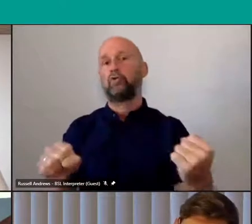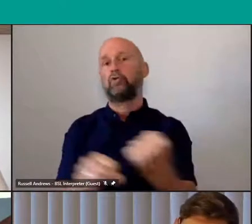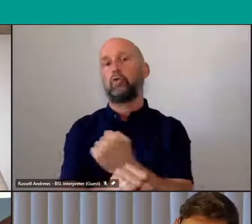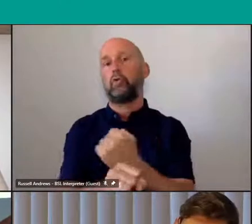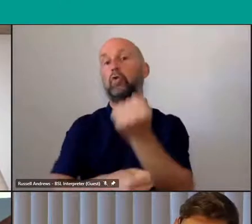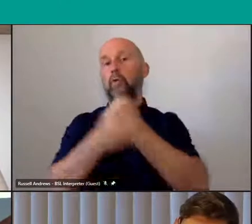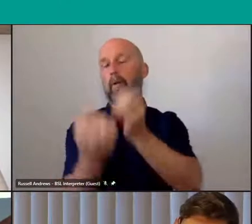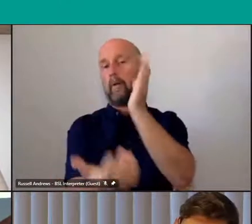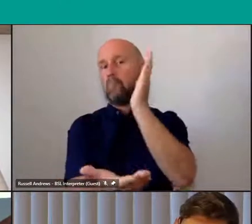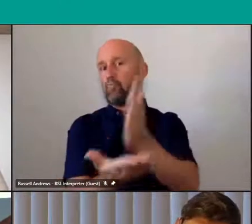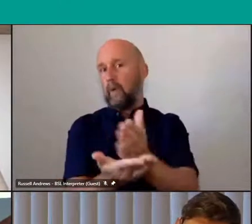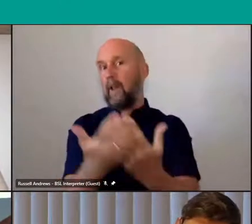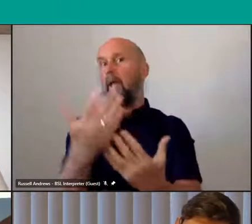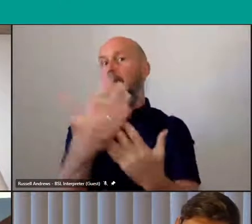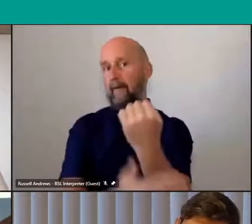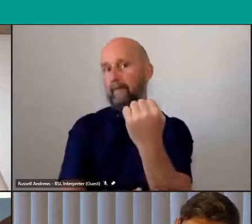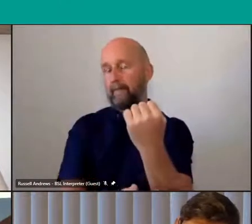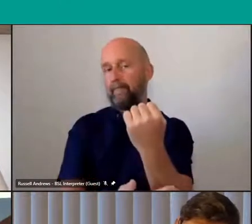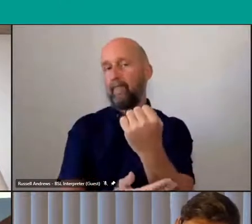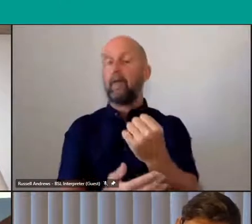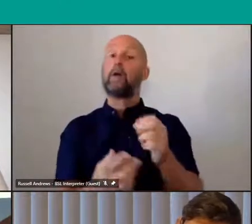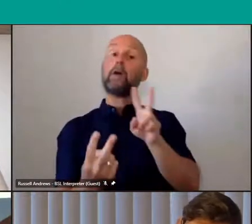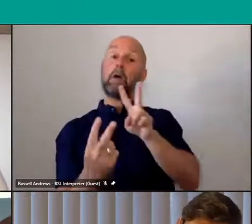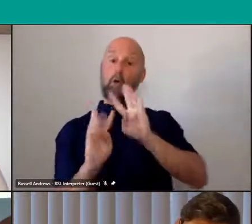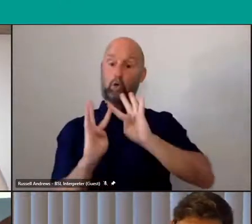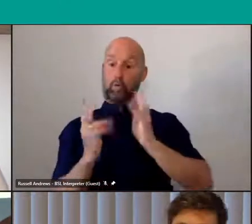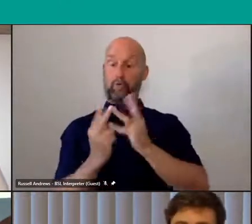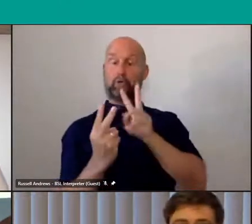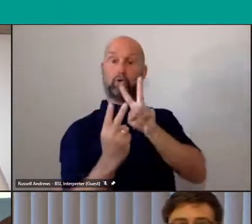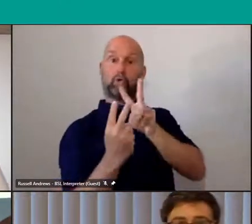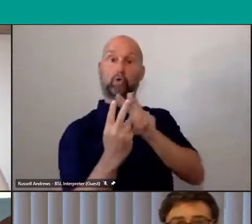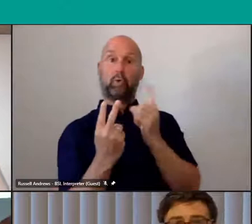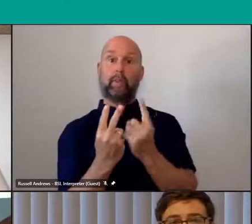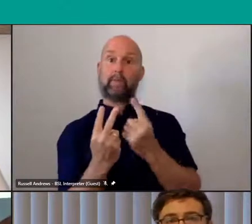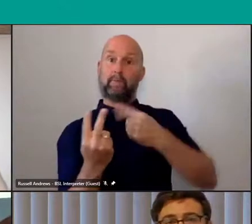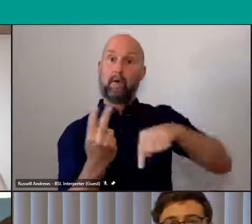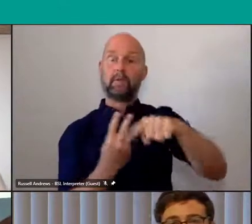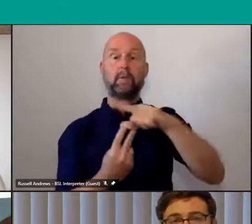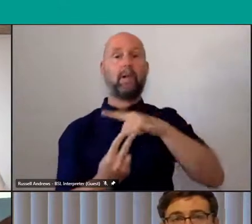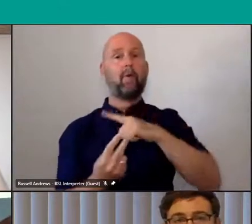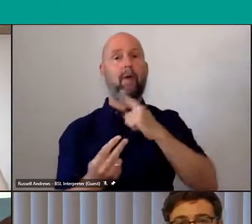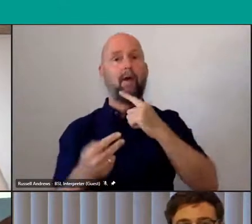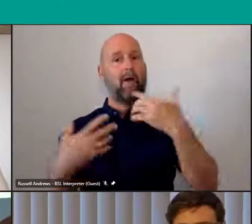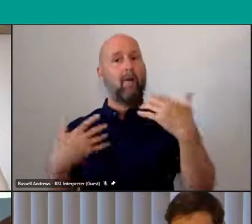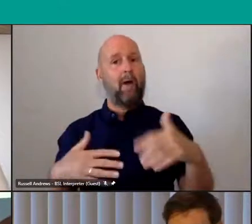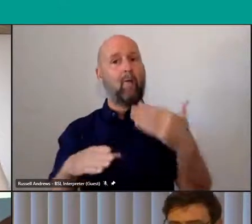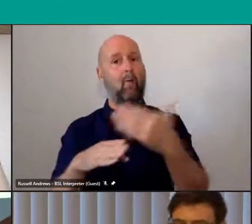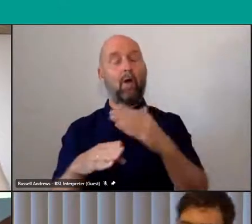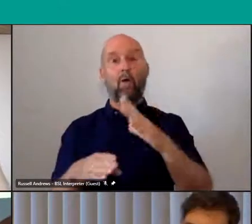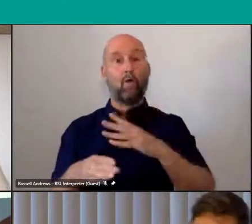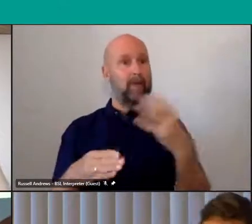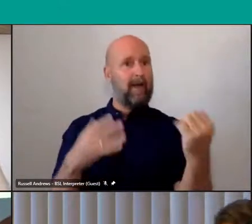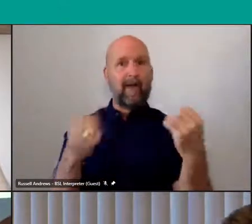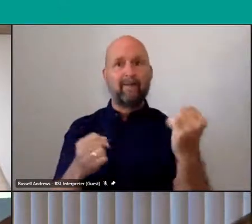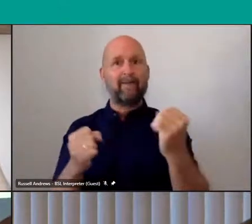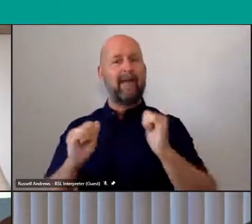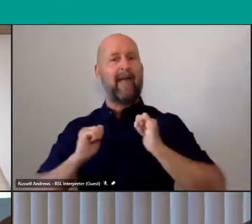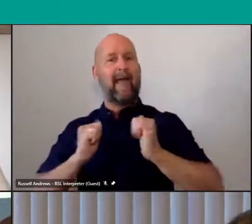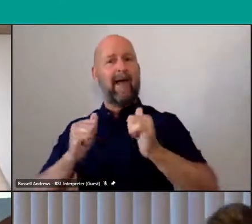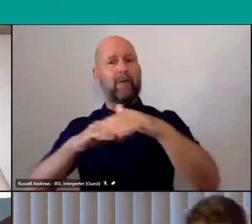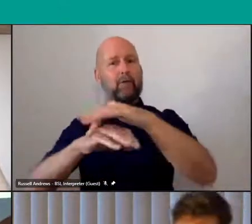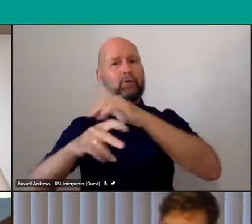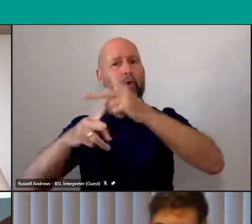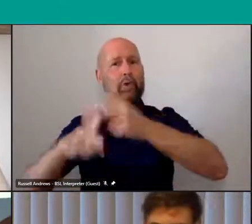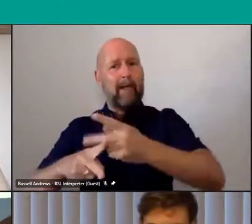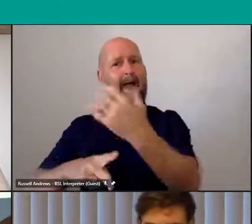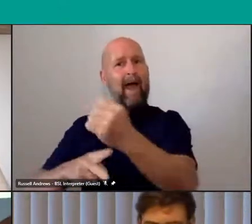reality. Two things for us, alongside the amazing and fantastic work that has already been done on health and social care that we